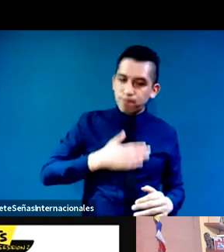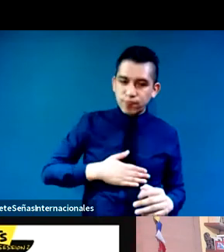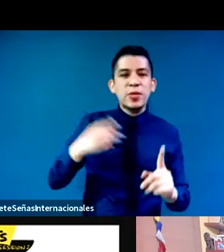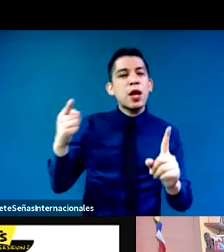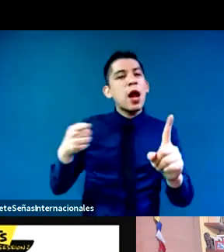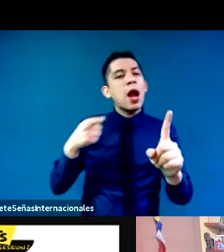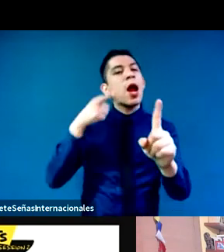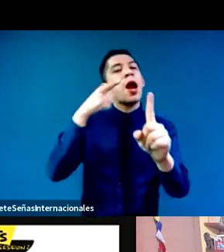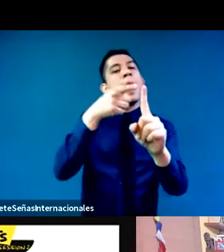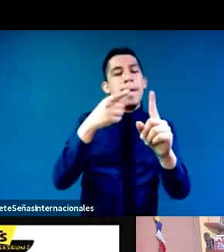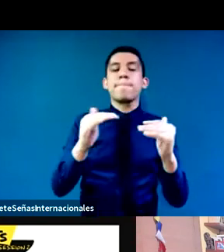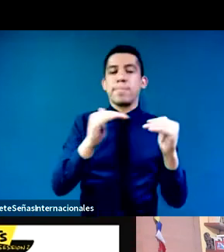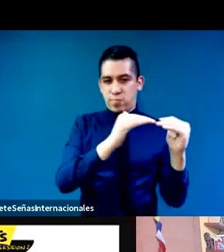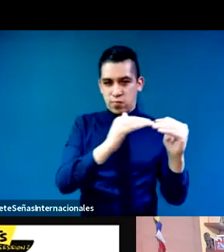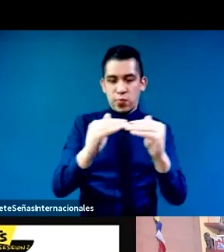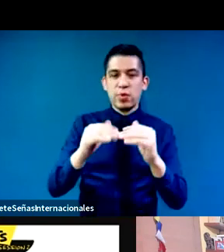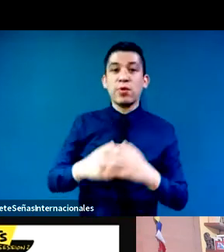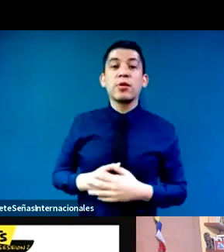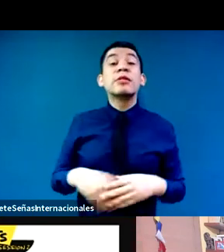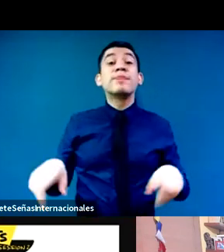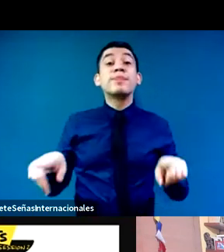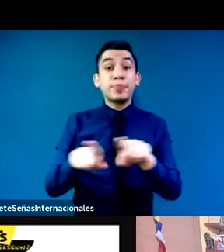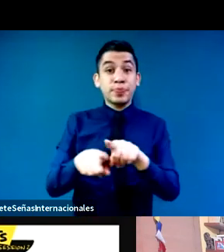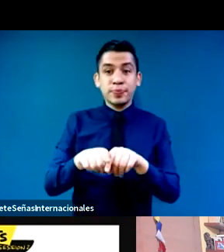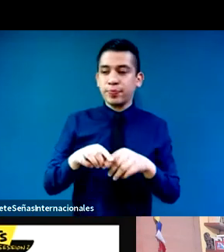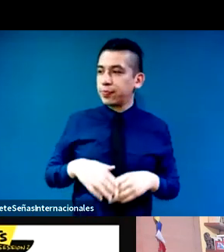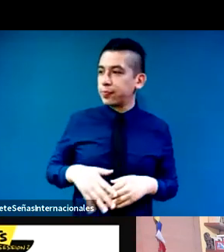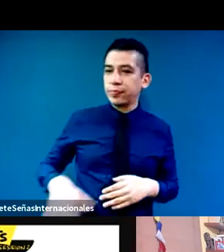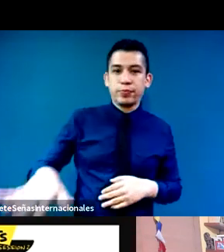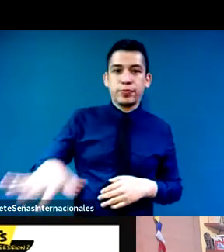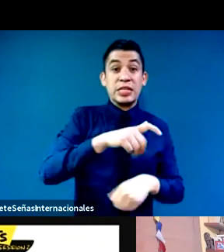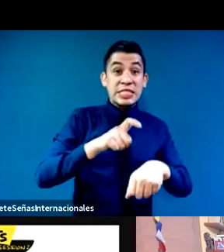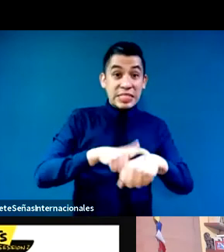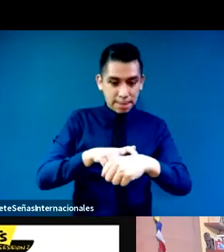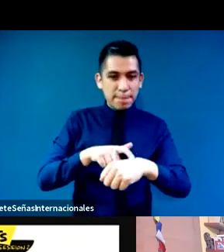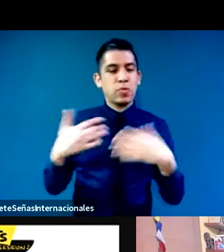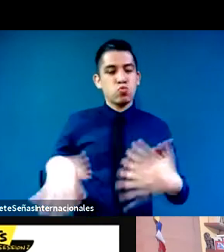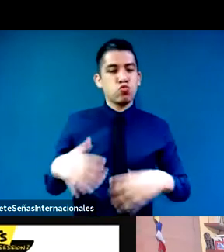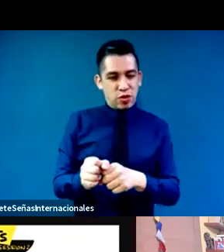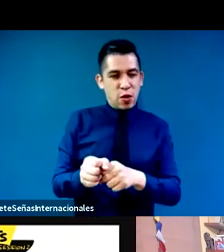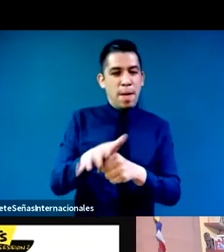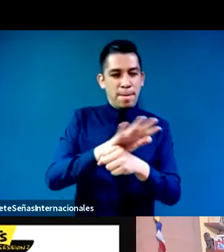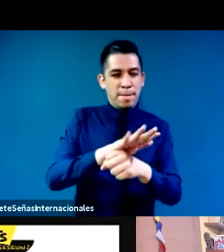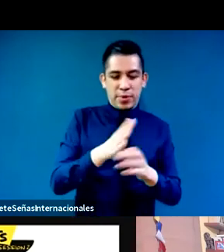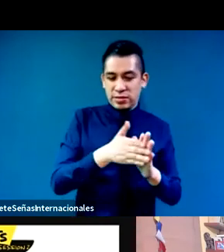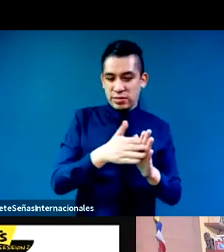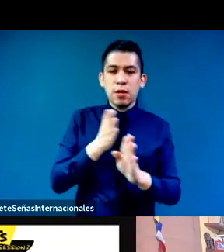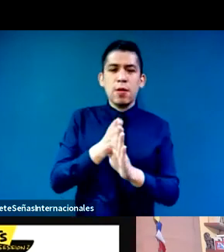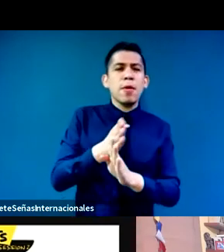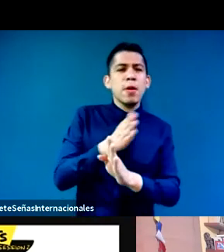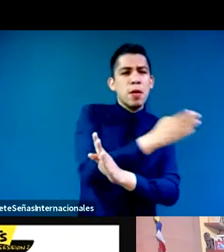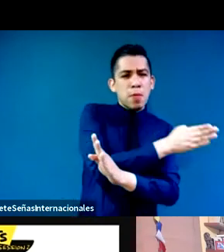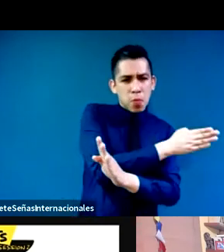and reversed development progress by 25 years. And yet, alongside this, we have